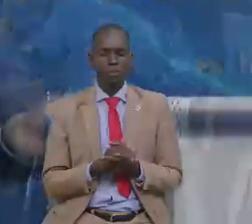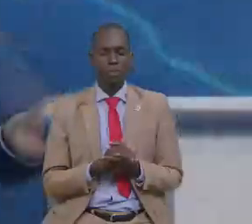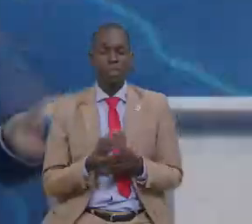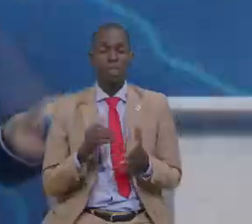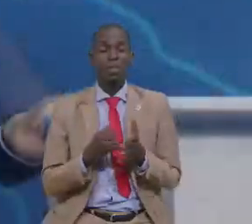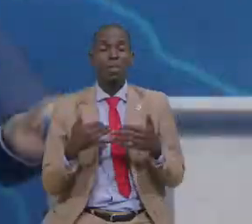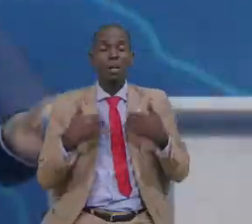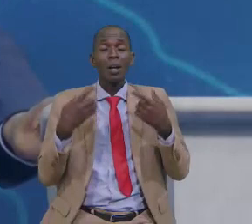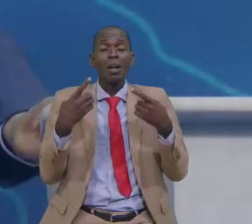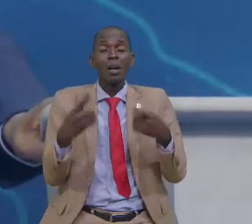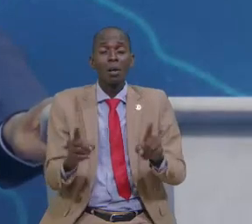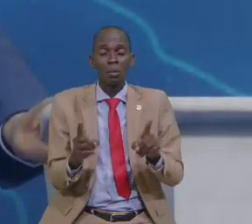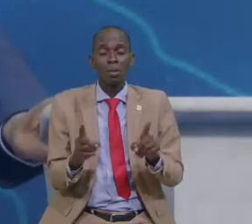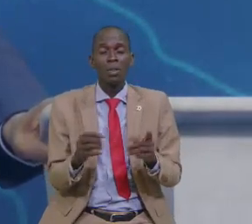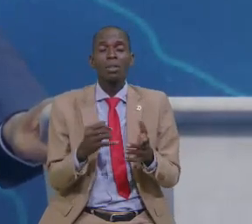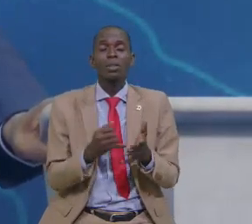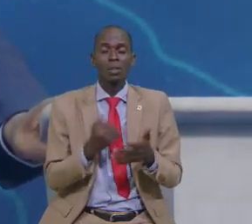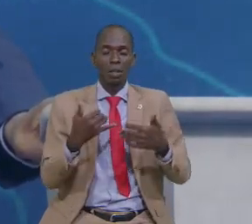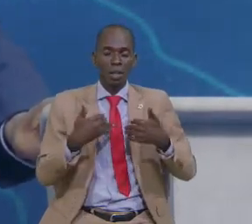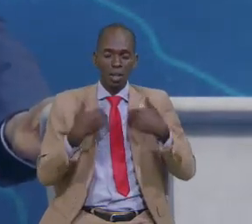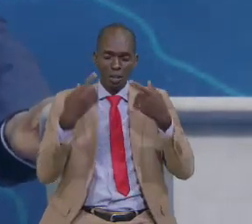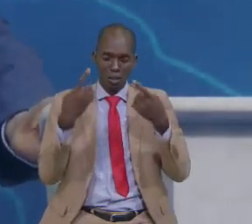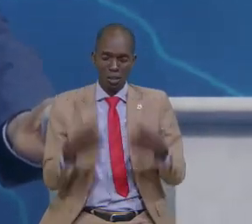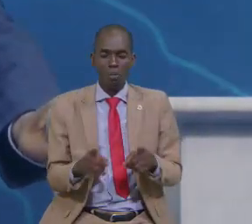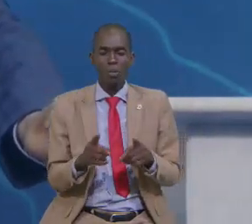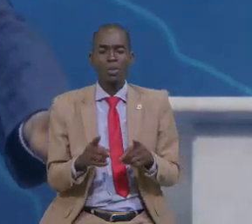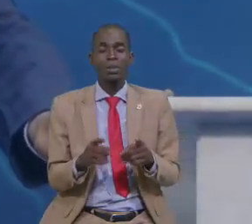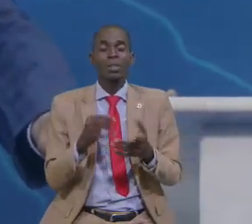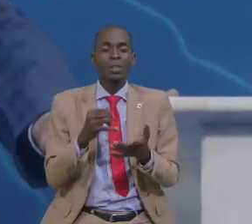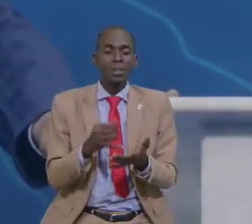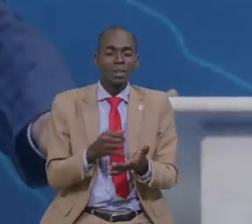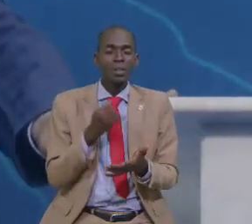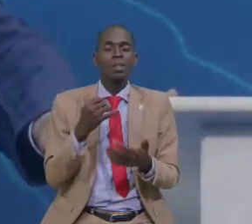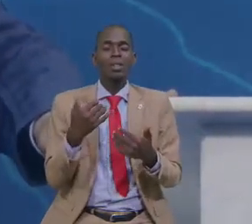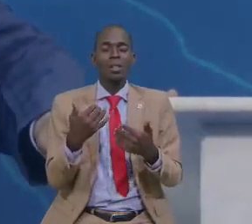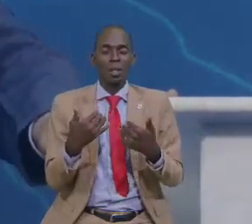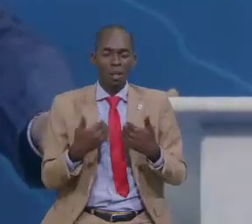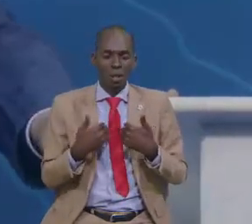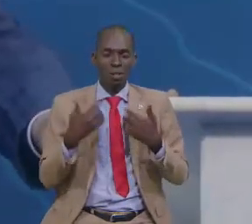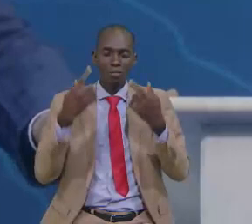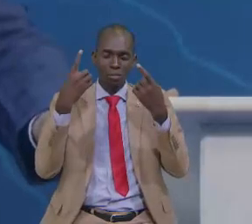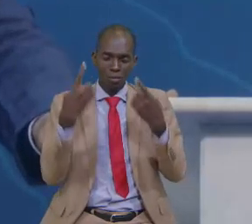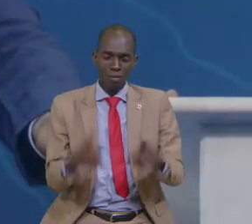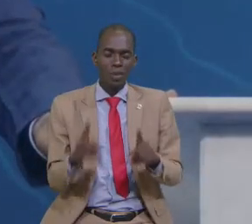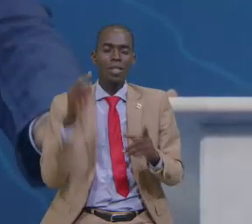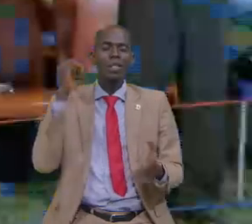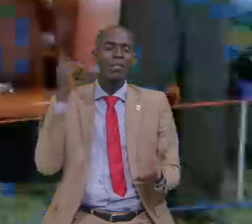done it is done is done